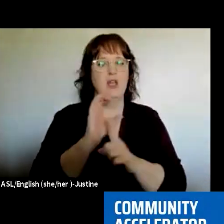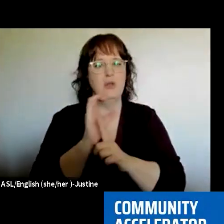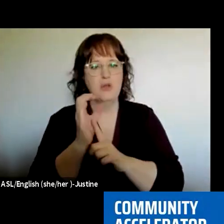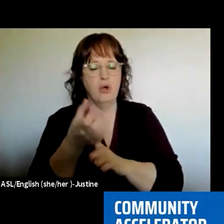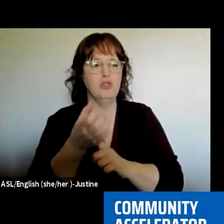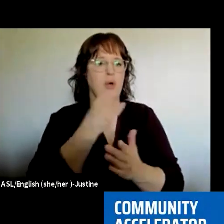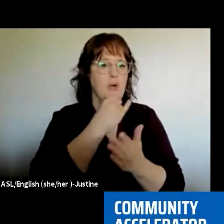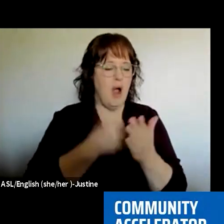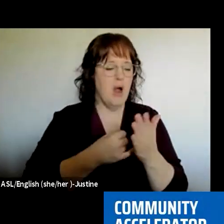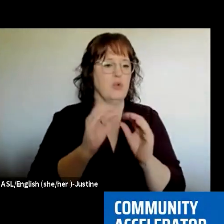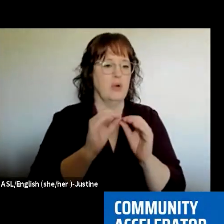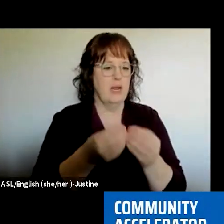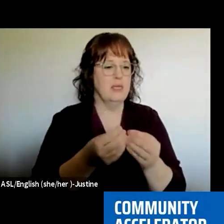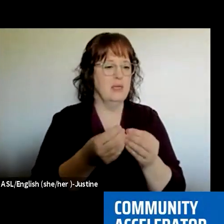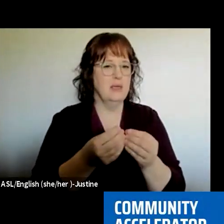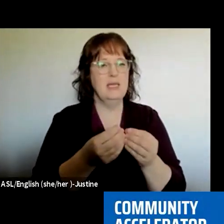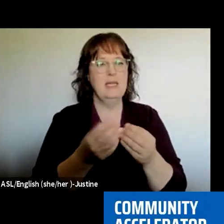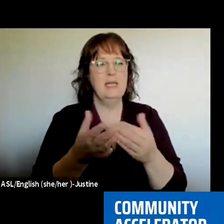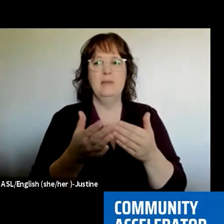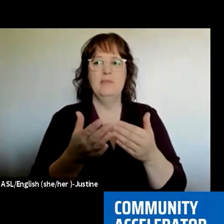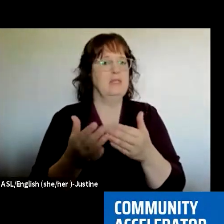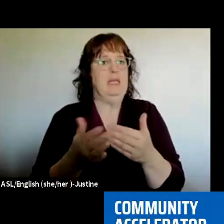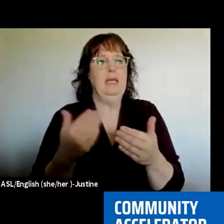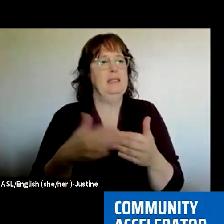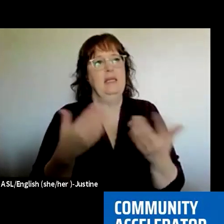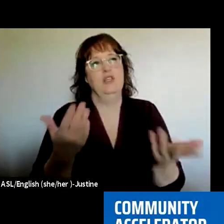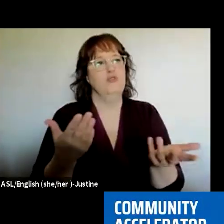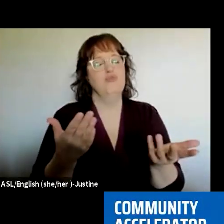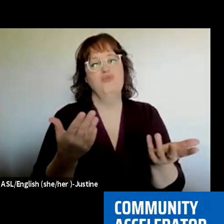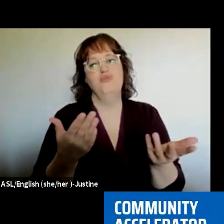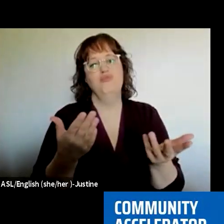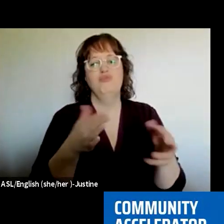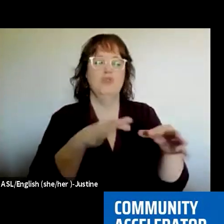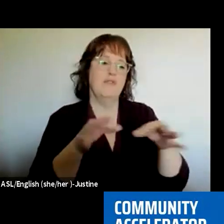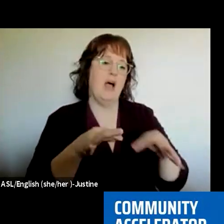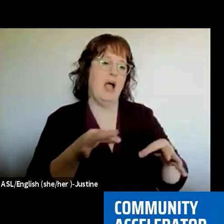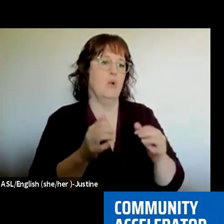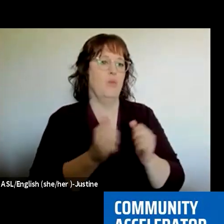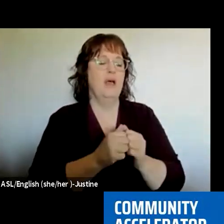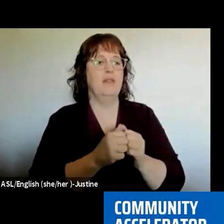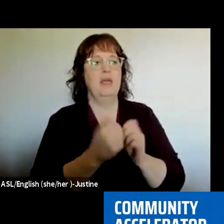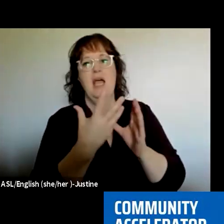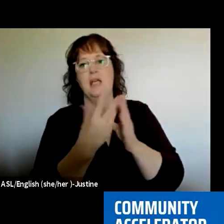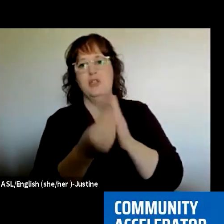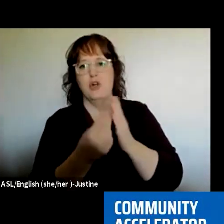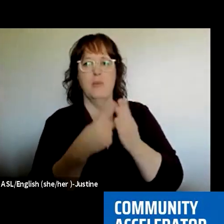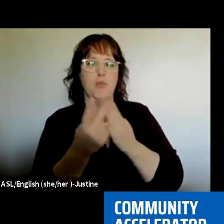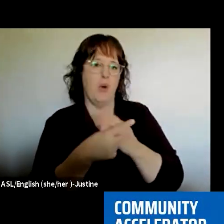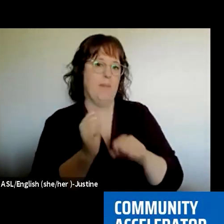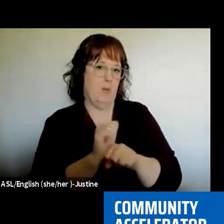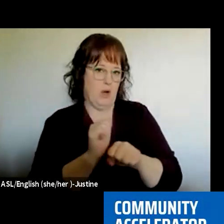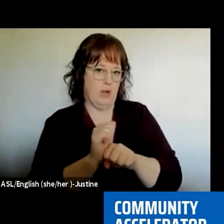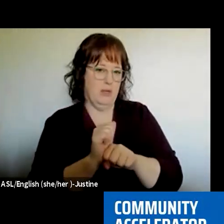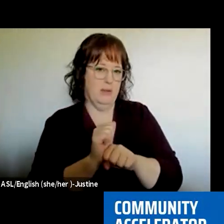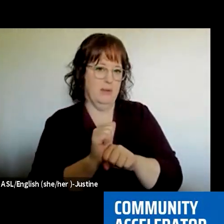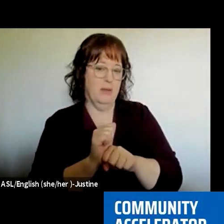of default how we're defining those populations by the programming work, the external programming work that we do. But I just wanted